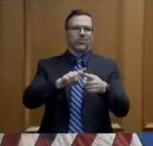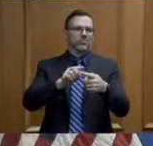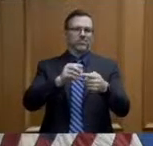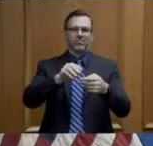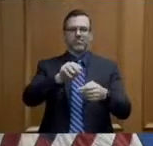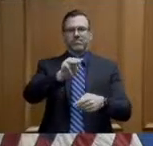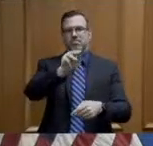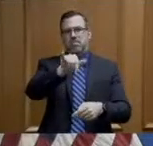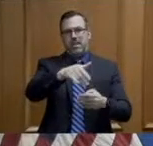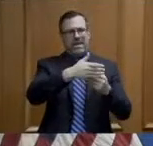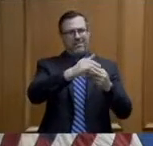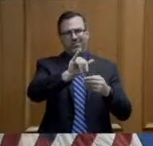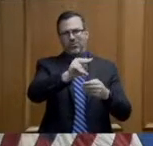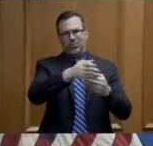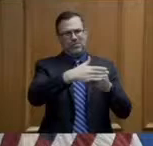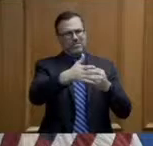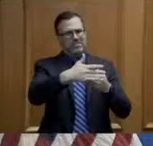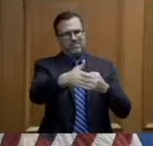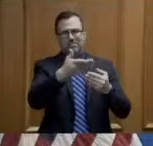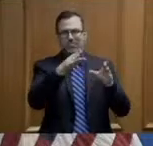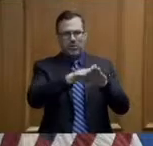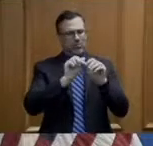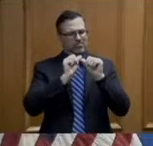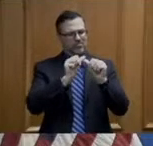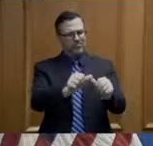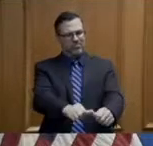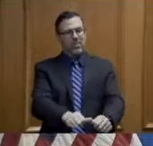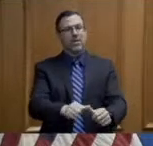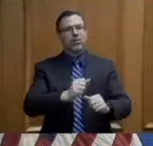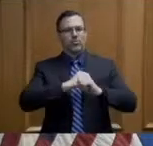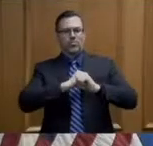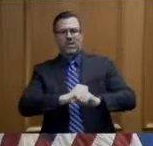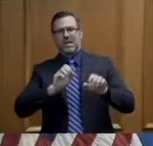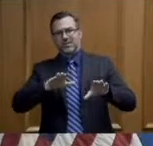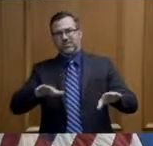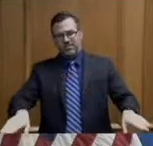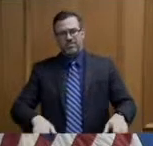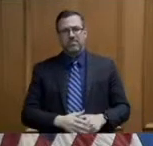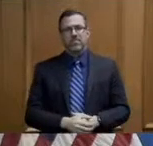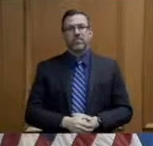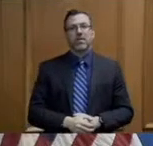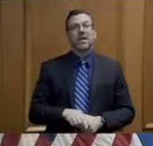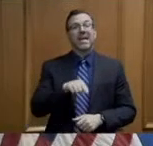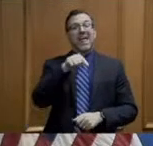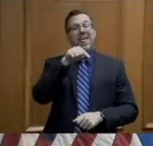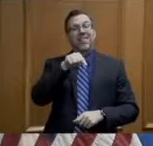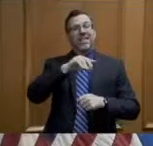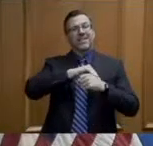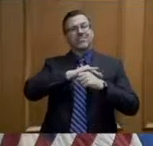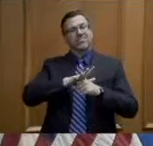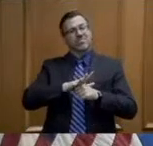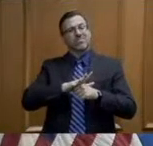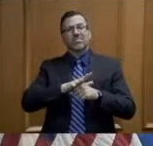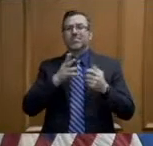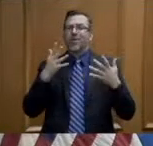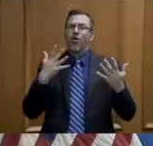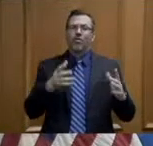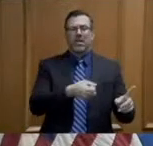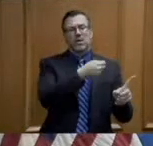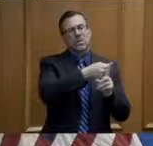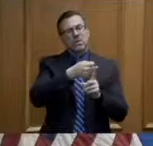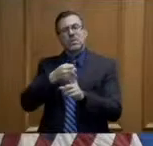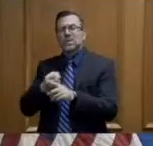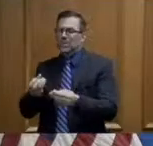Tennesseans. This pandemic has impacted our children in ways we are only beginning to understand, and we have important work